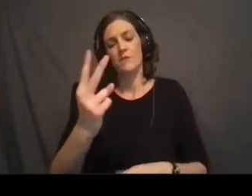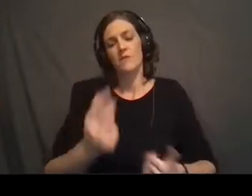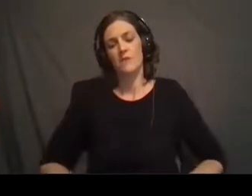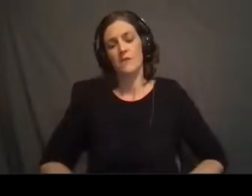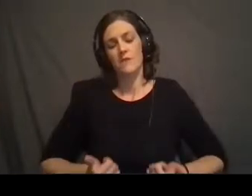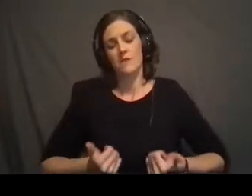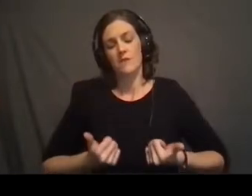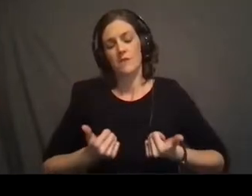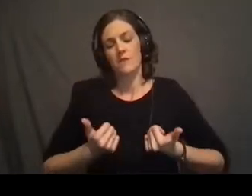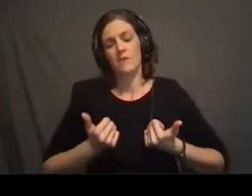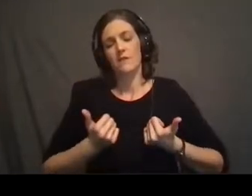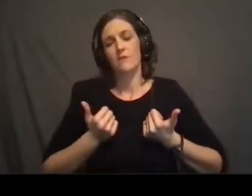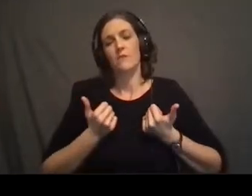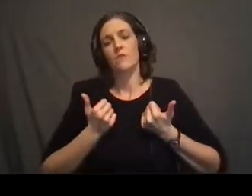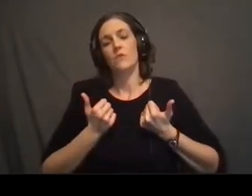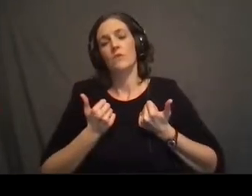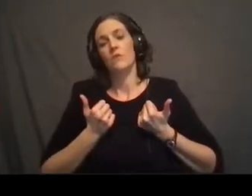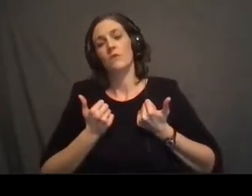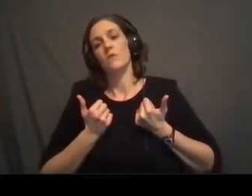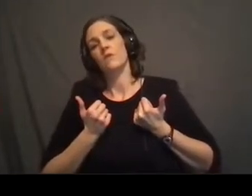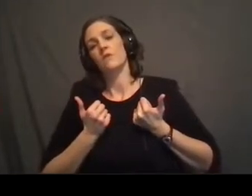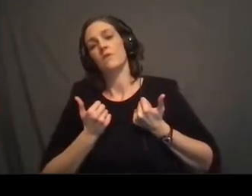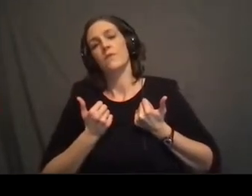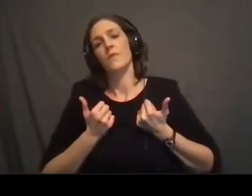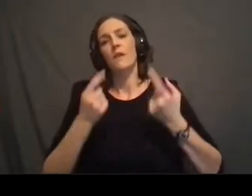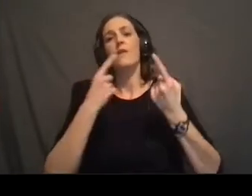them second birth.